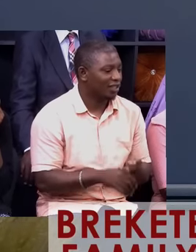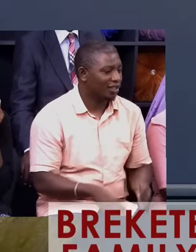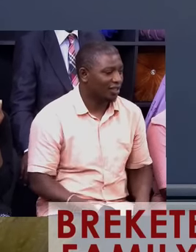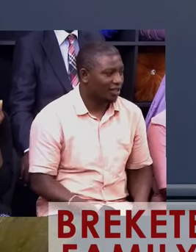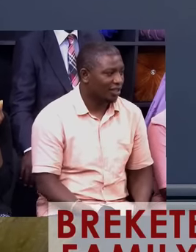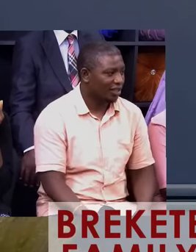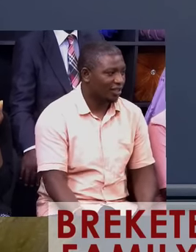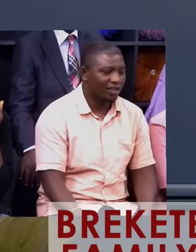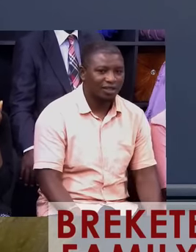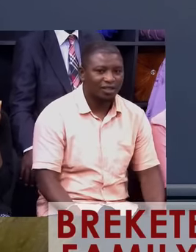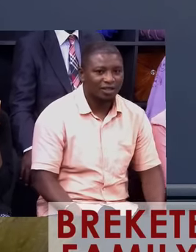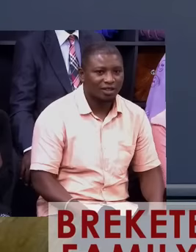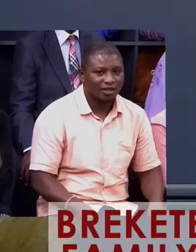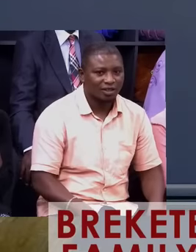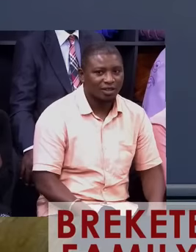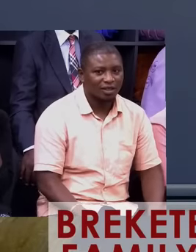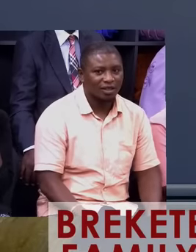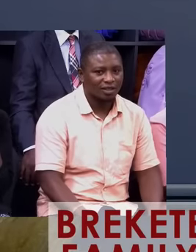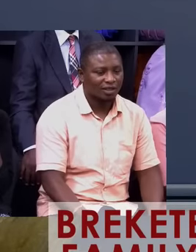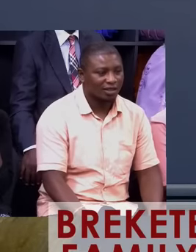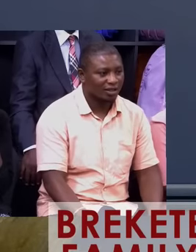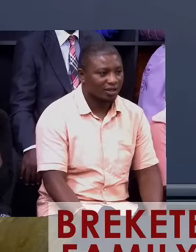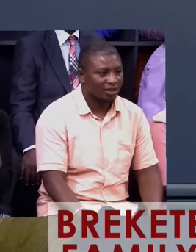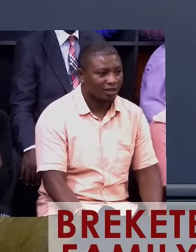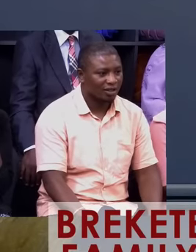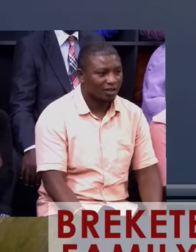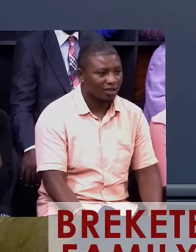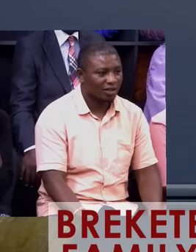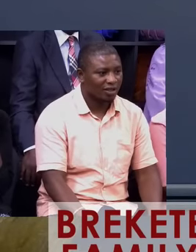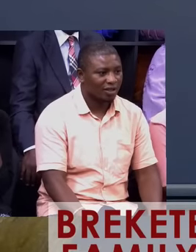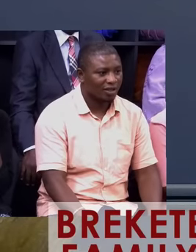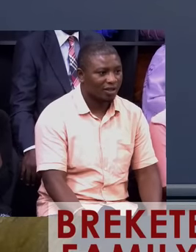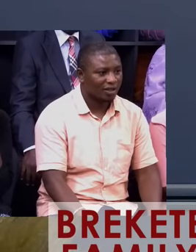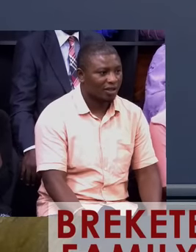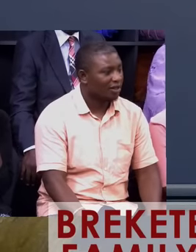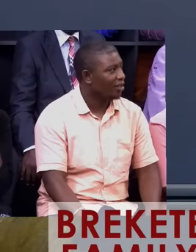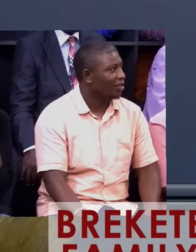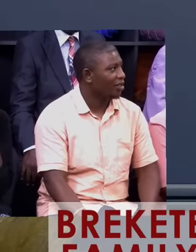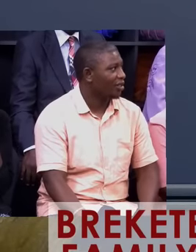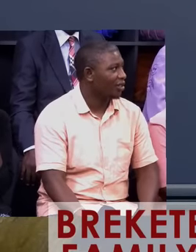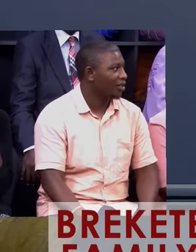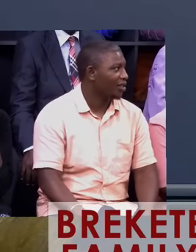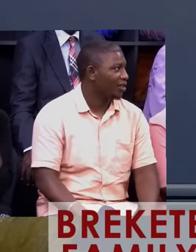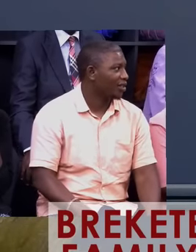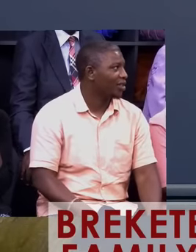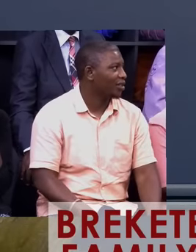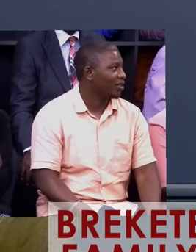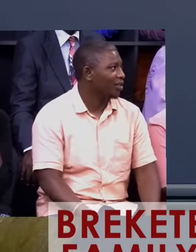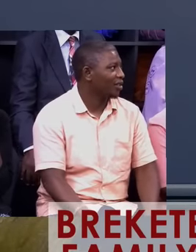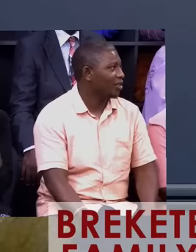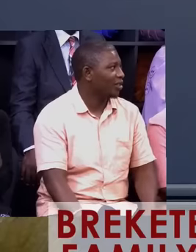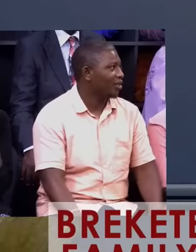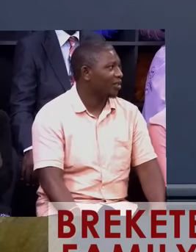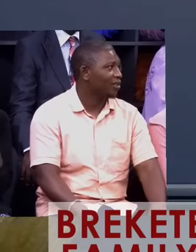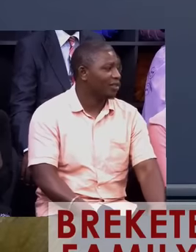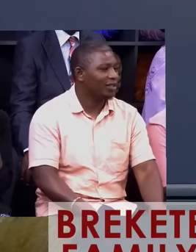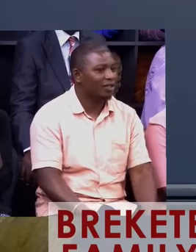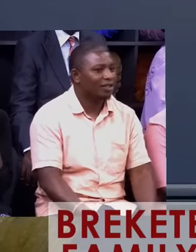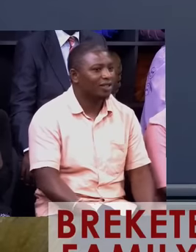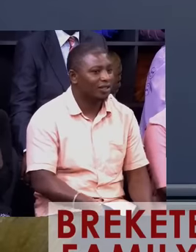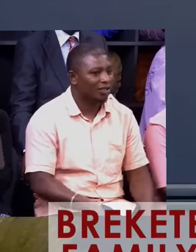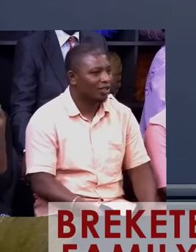the first her mared I can't I don't feel remember no no worry you you go